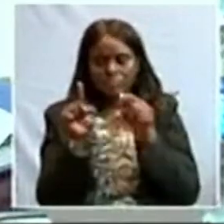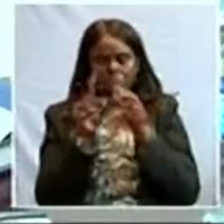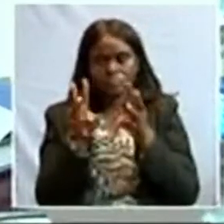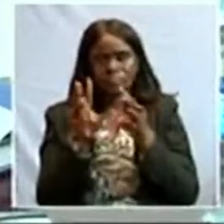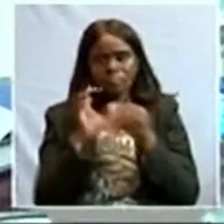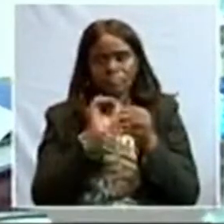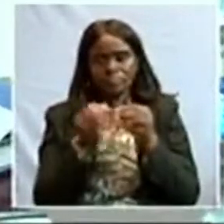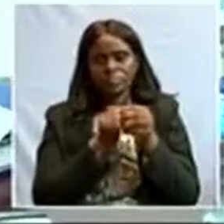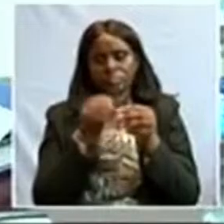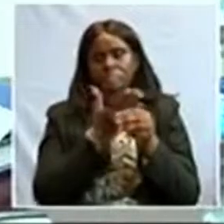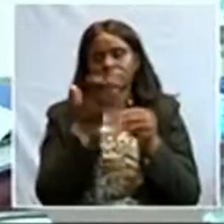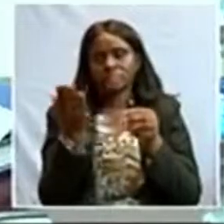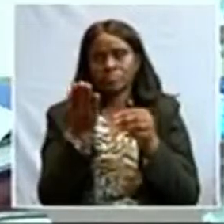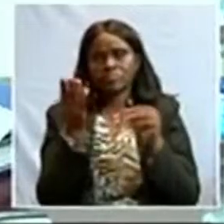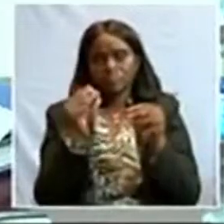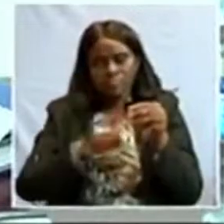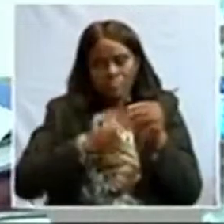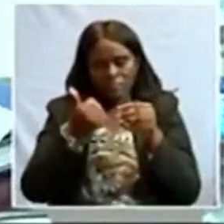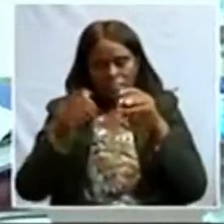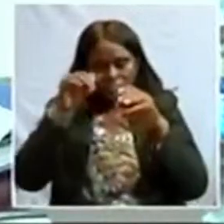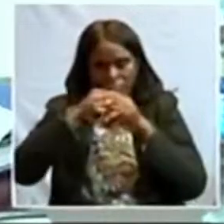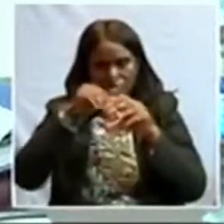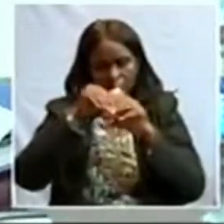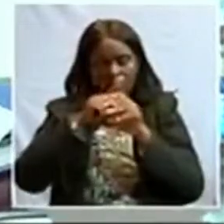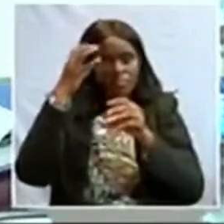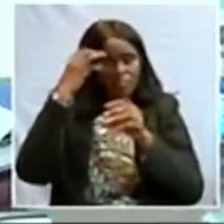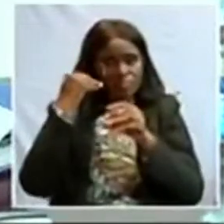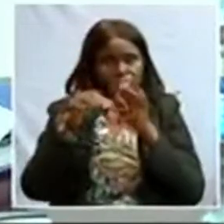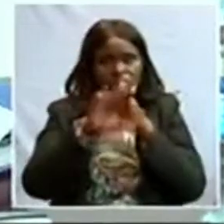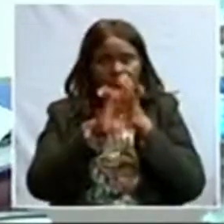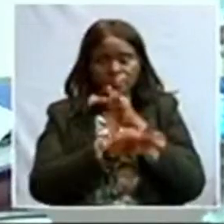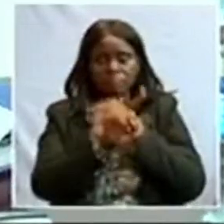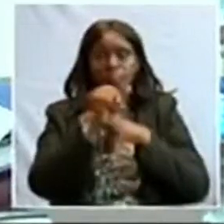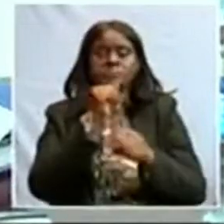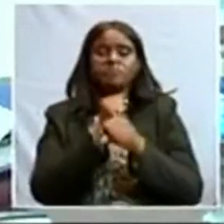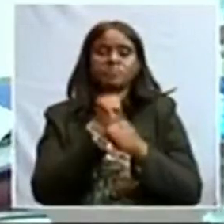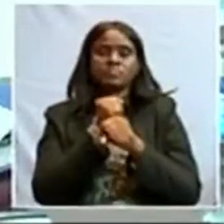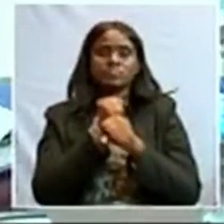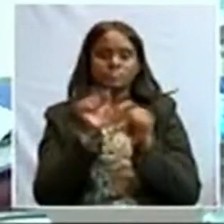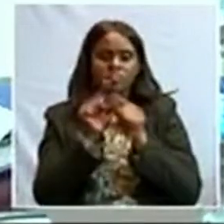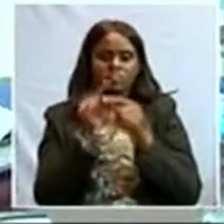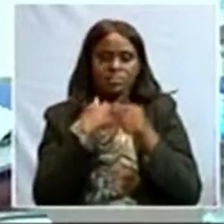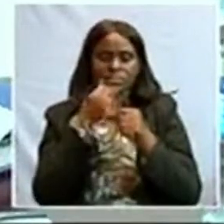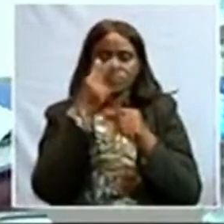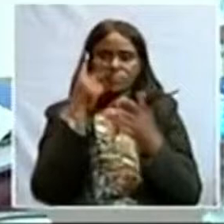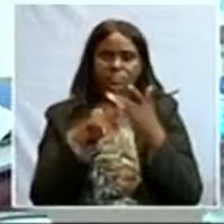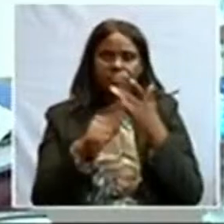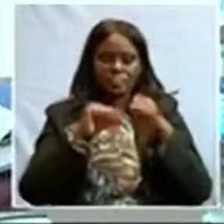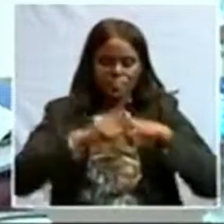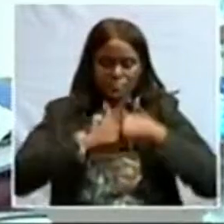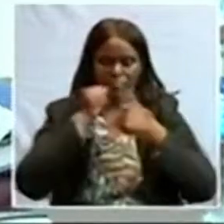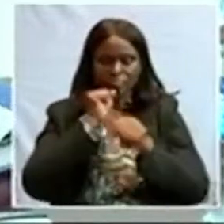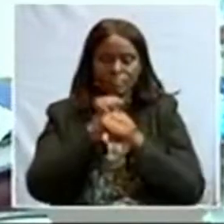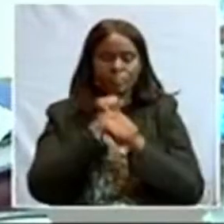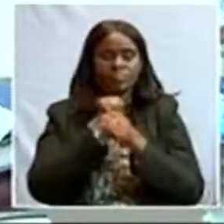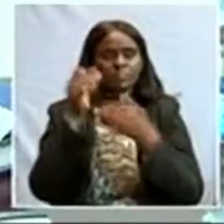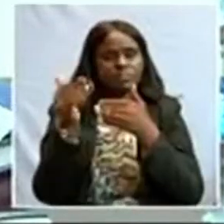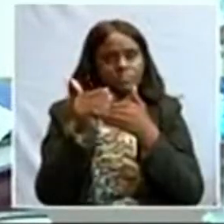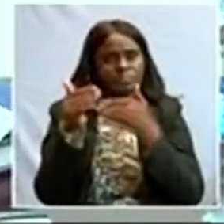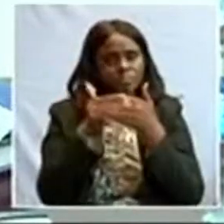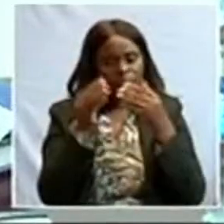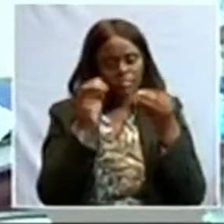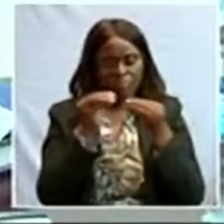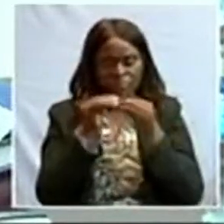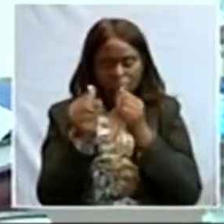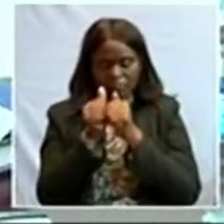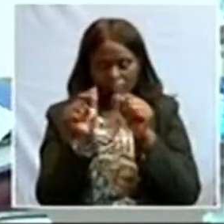our coming on board of the officers under devolved functions has seen us work a little more closely together. I